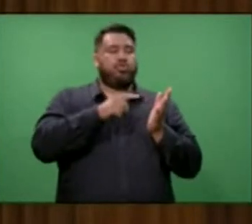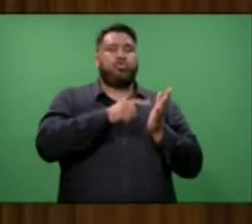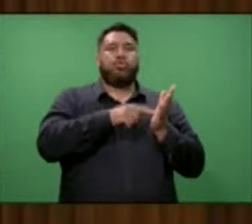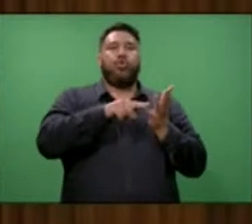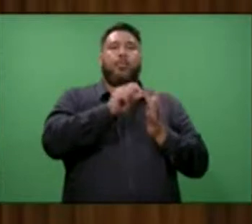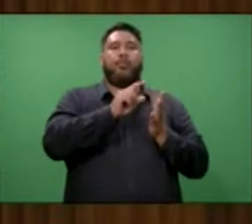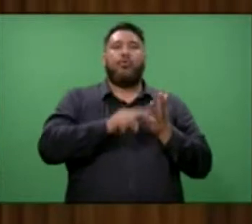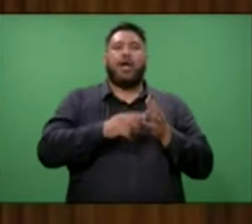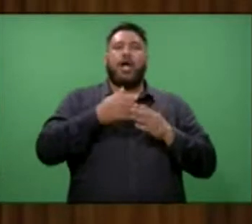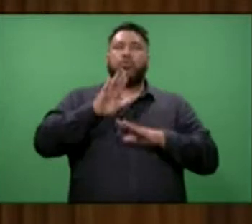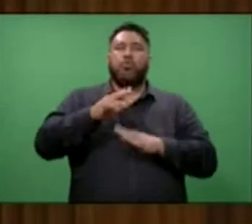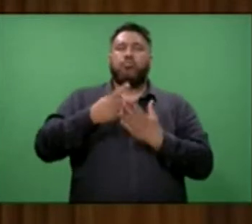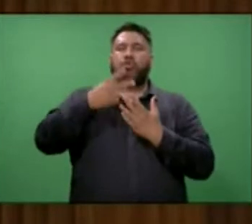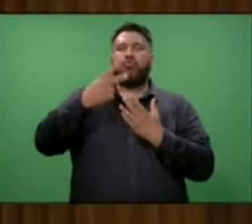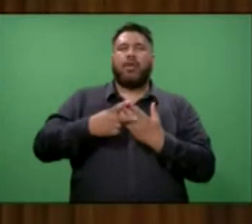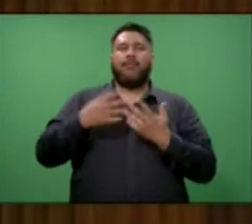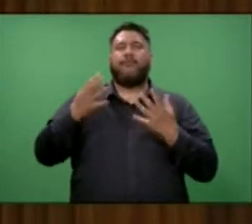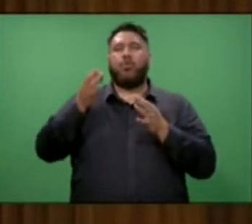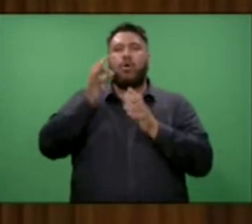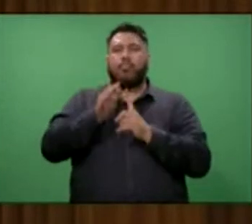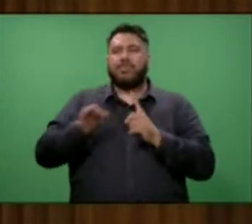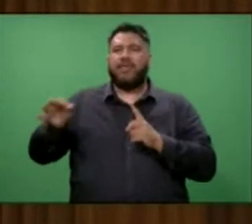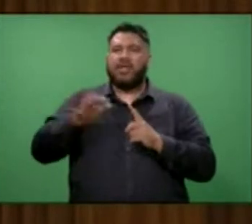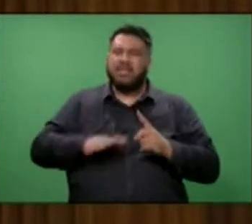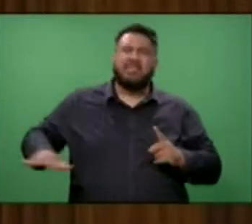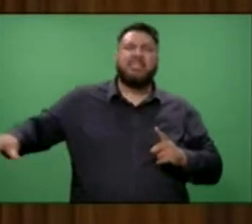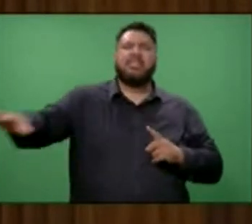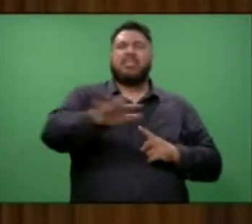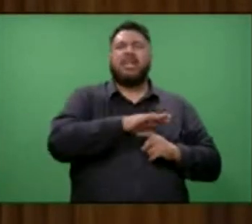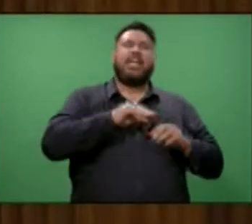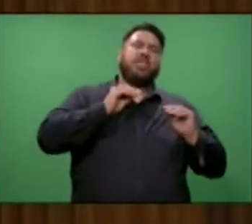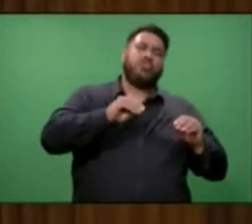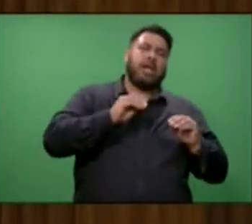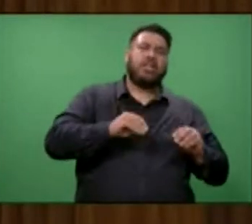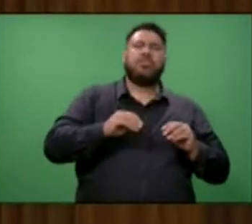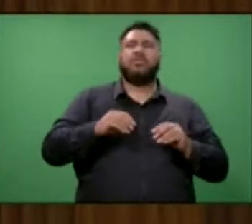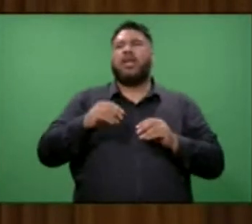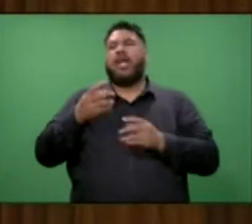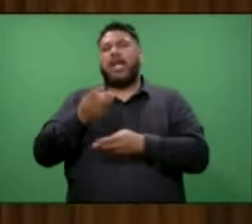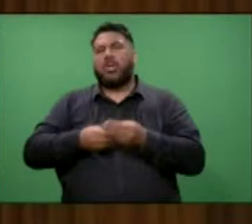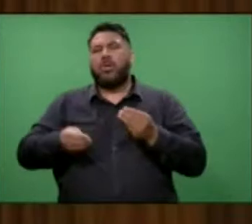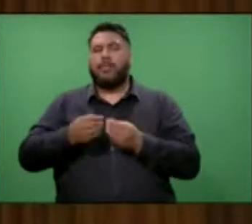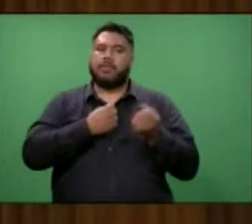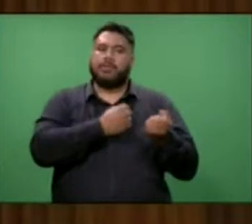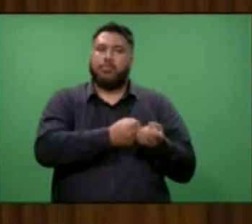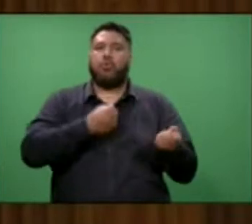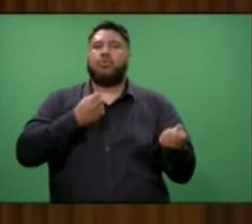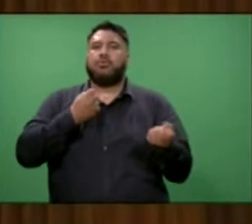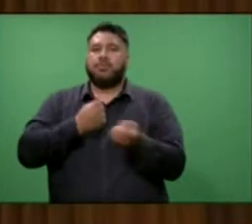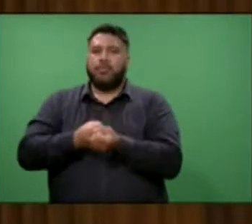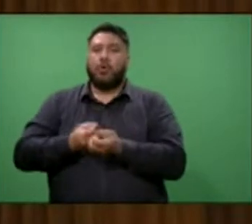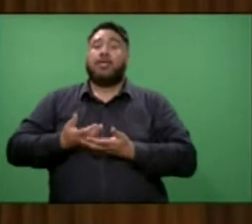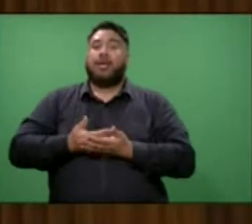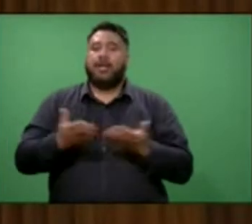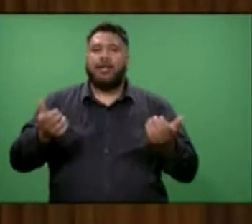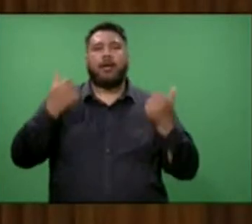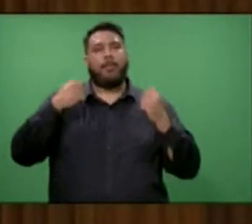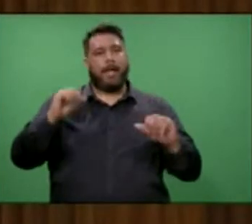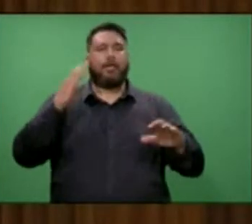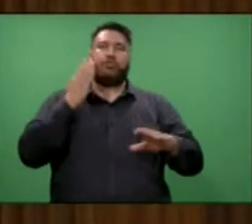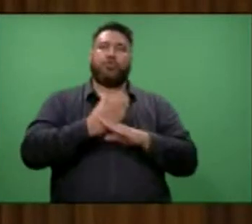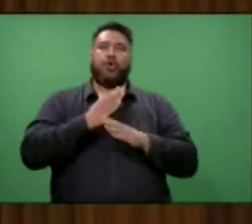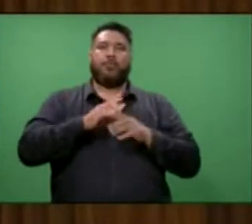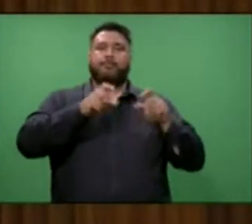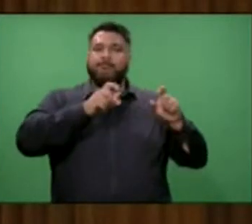Aotearoa's expansion across the regions and provide wraparound support for Pacific communities to secure sustainable